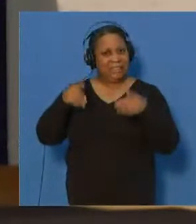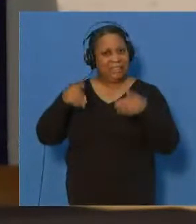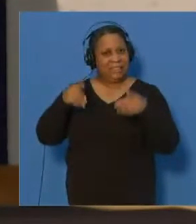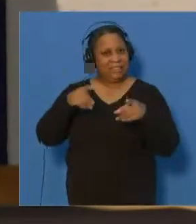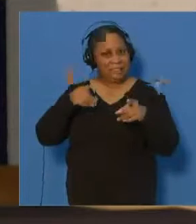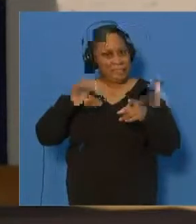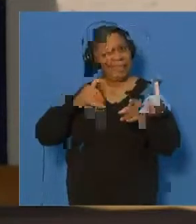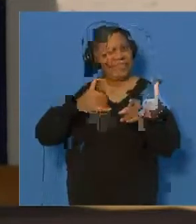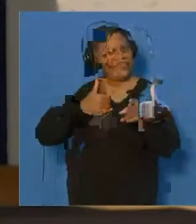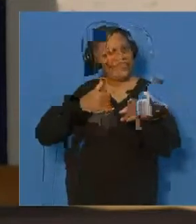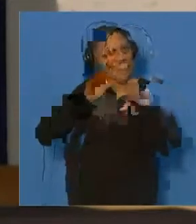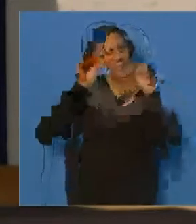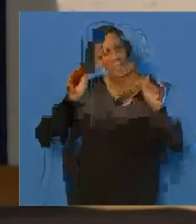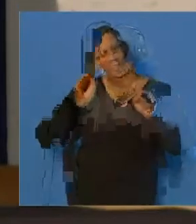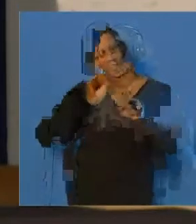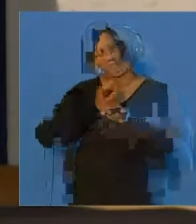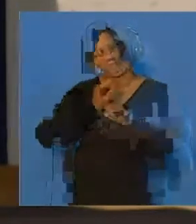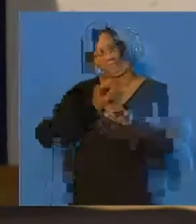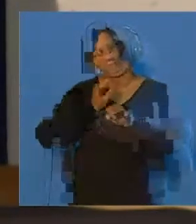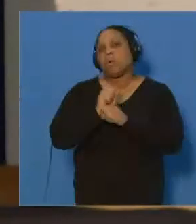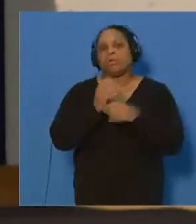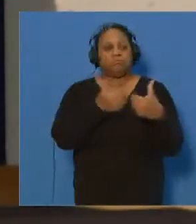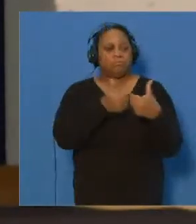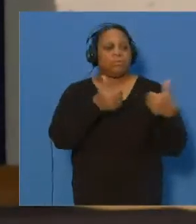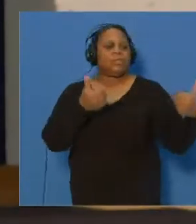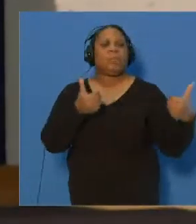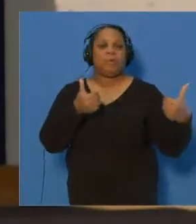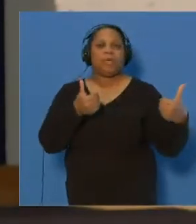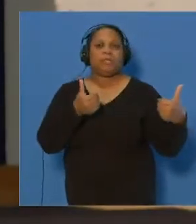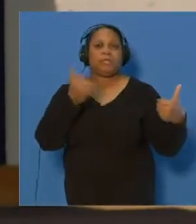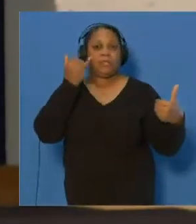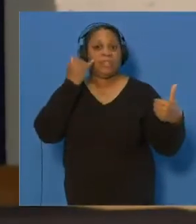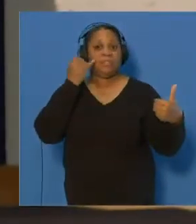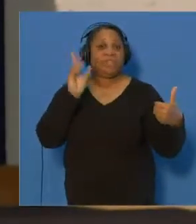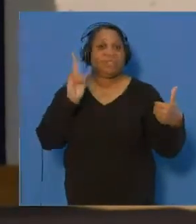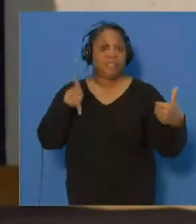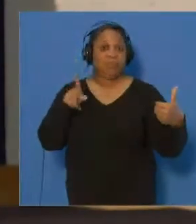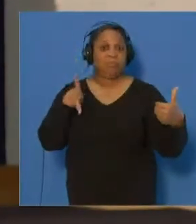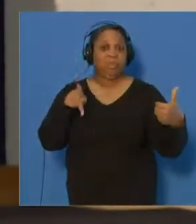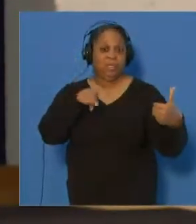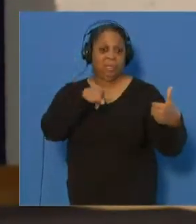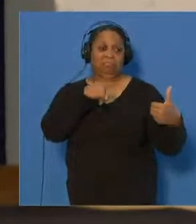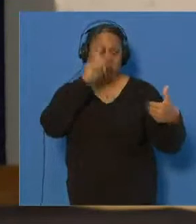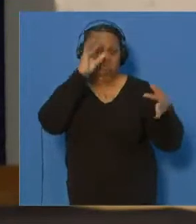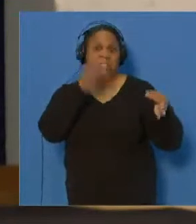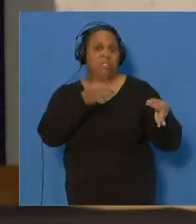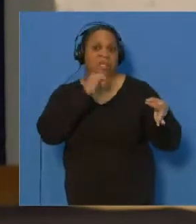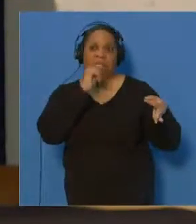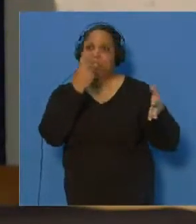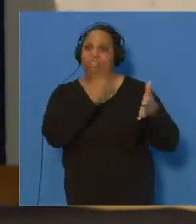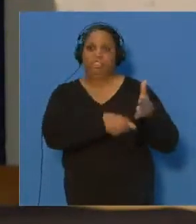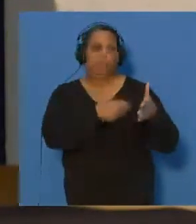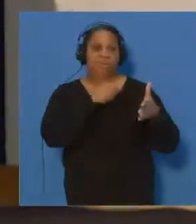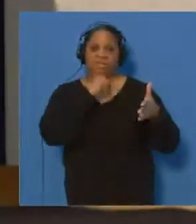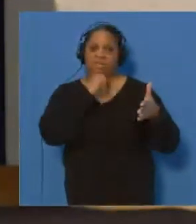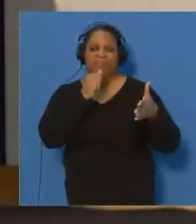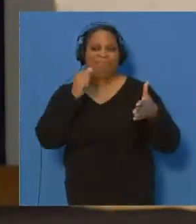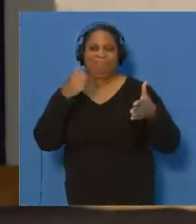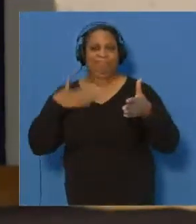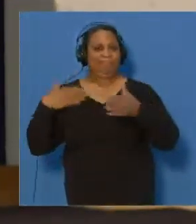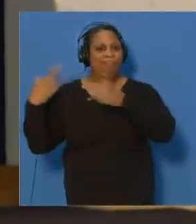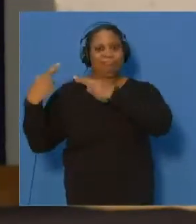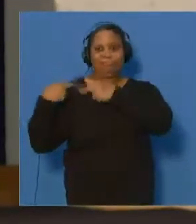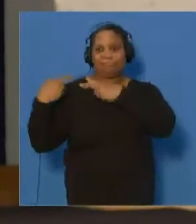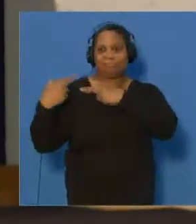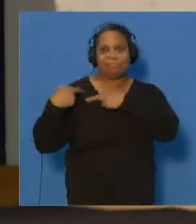The way our system works, that there is a separation, and so if the DPP makes a decision not to charge someone, that doesn't come in my purview. If